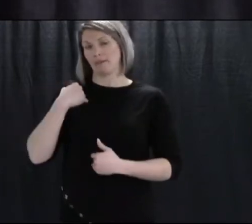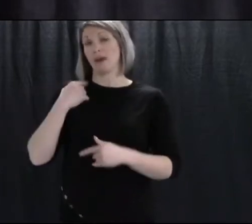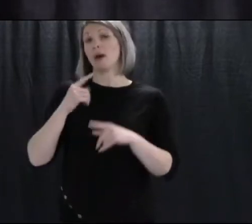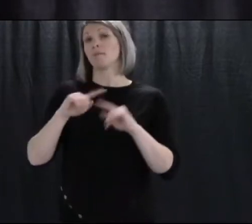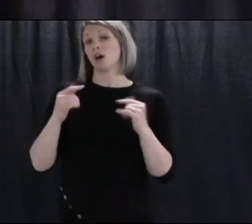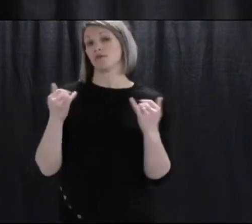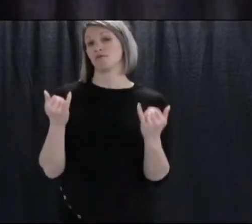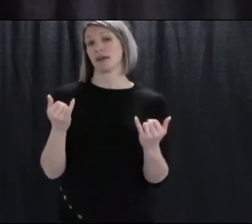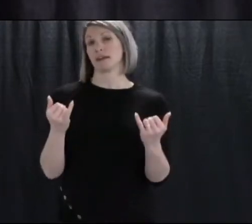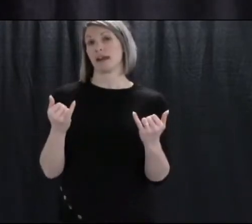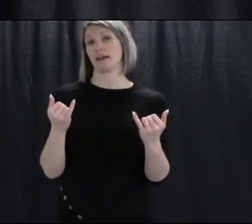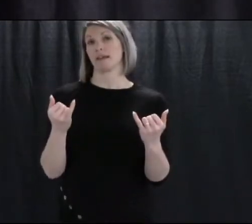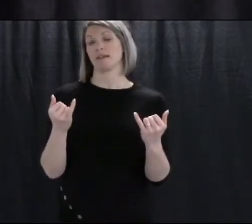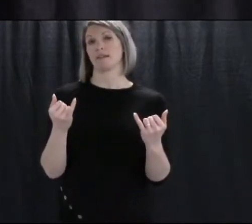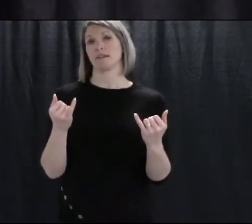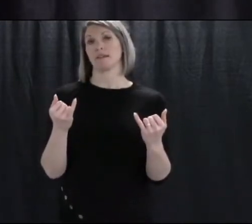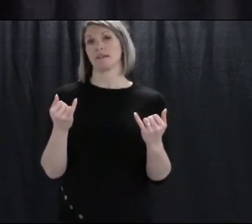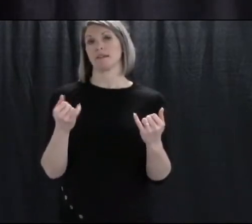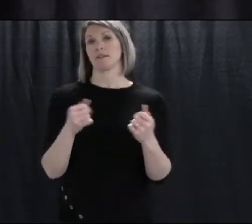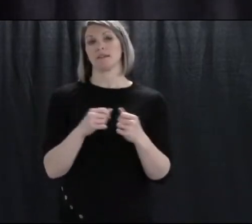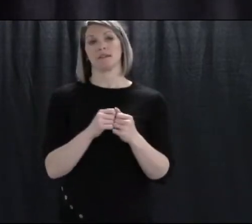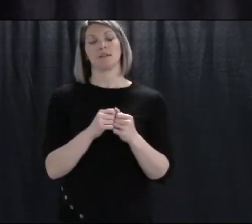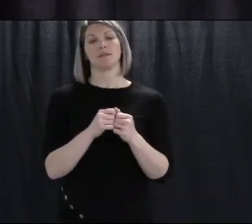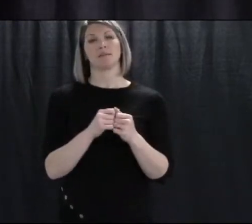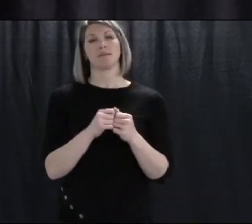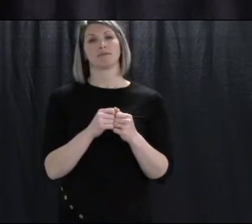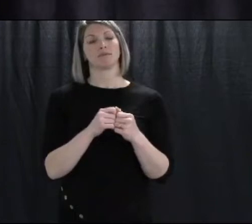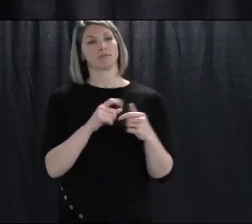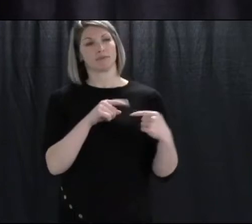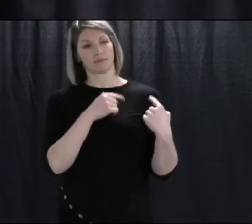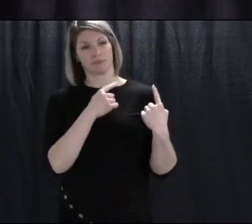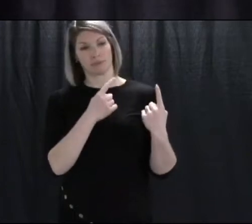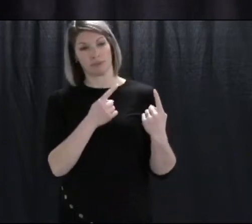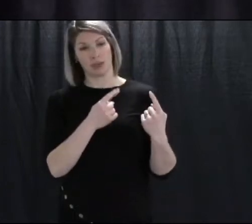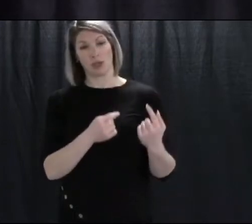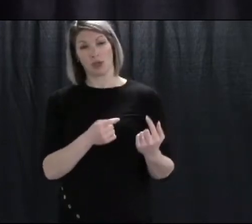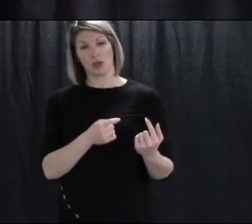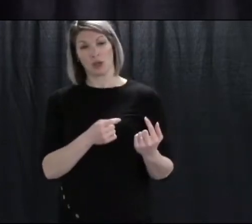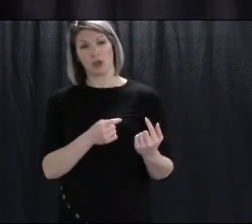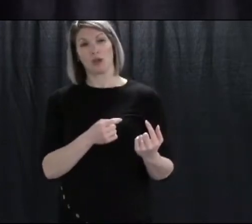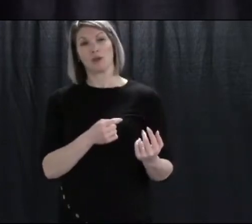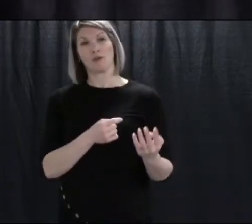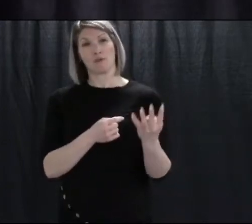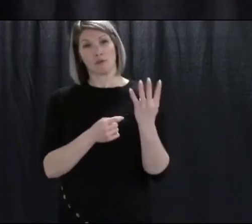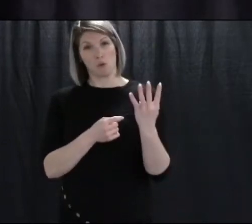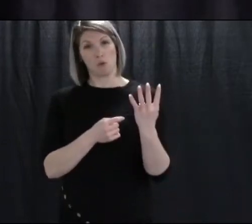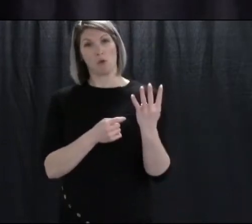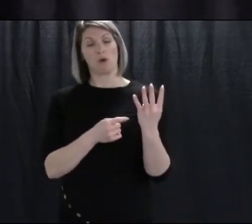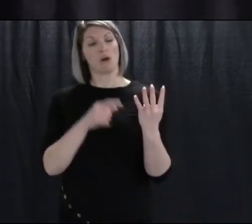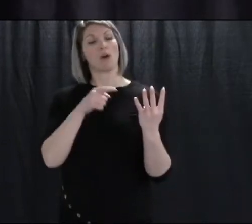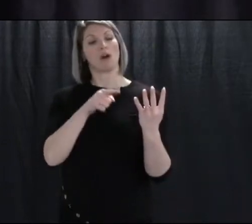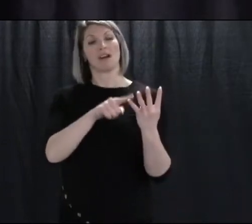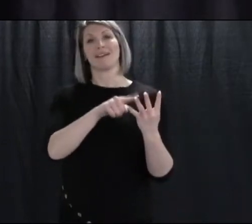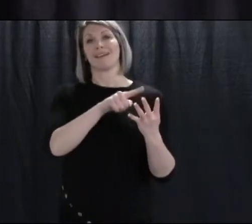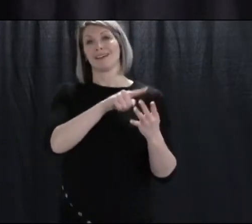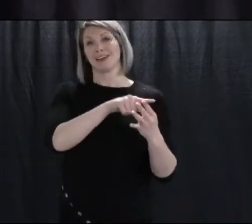point, there was the patients who have contracted the disease have done so through